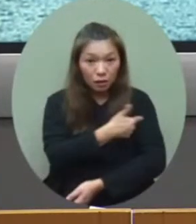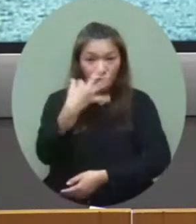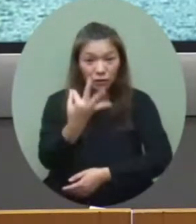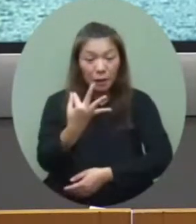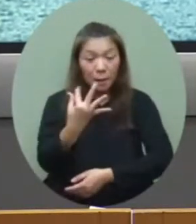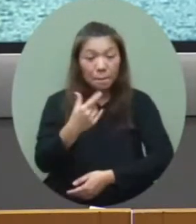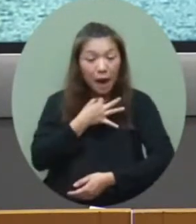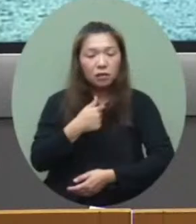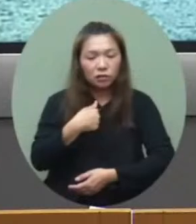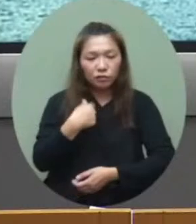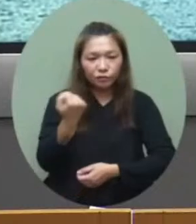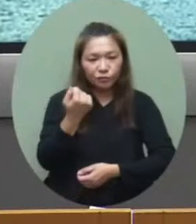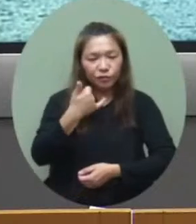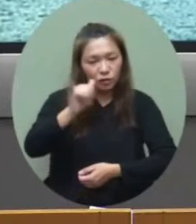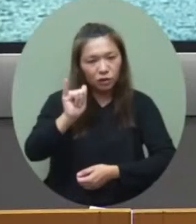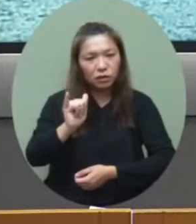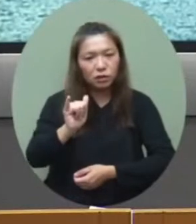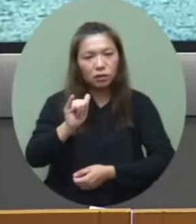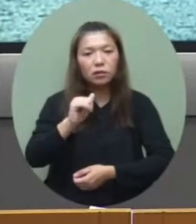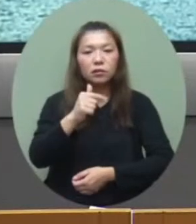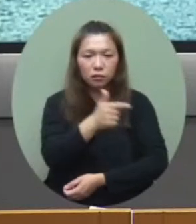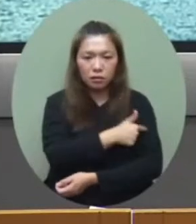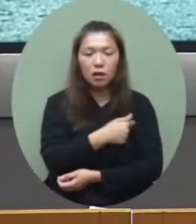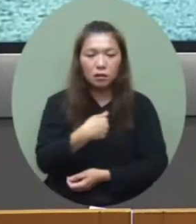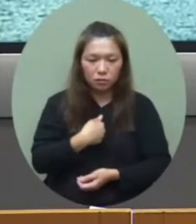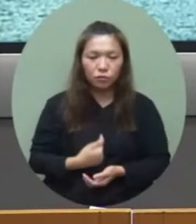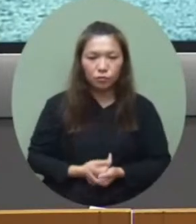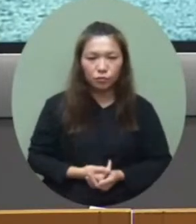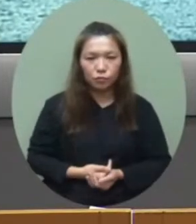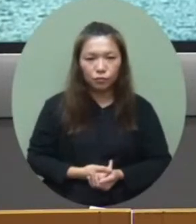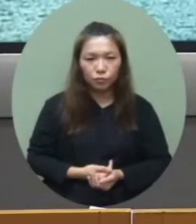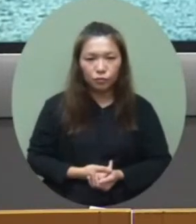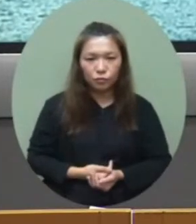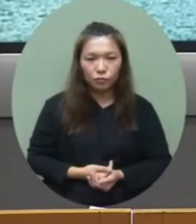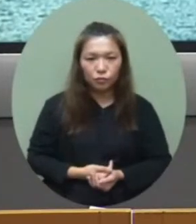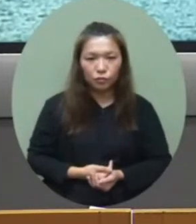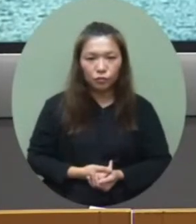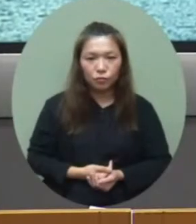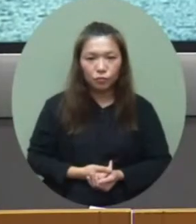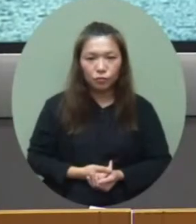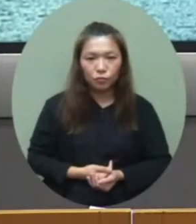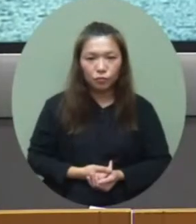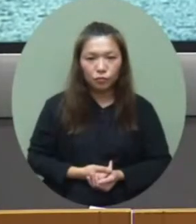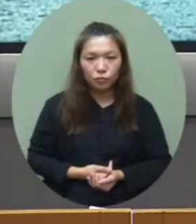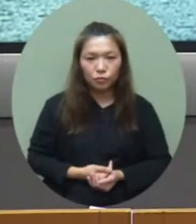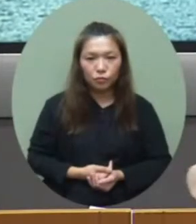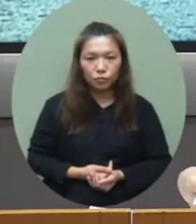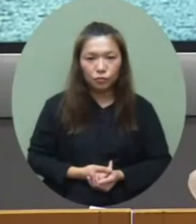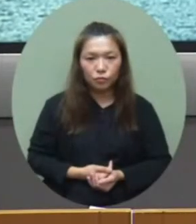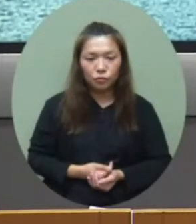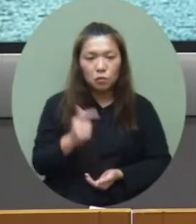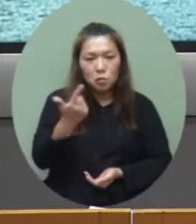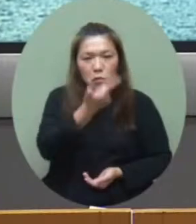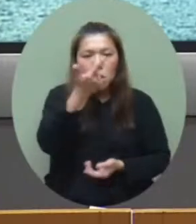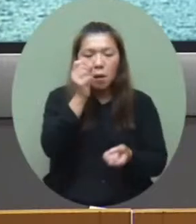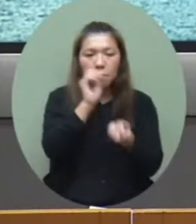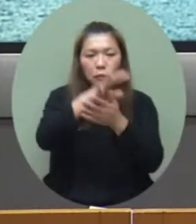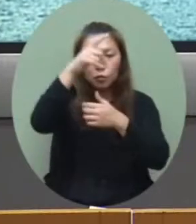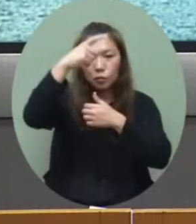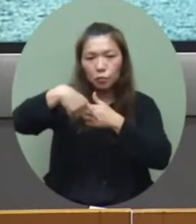is only 38%. There is more to be decided. For those who haven't received the 3rd jab, please do so as quickly as possible.